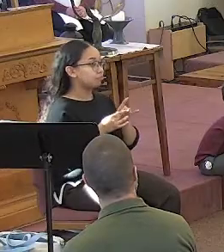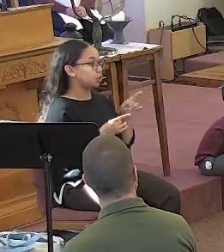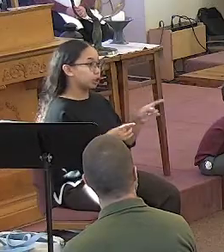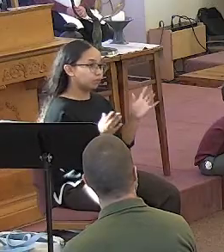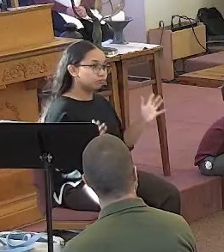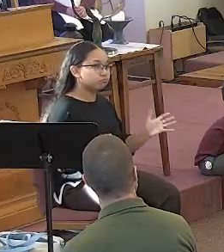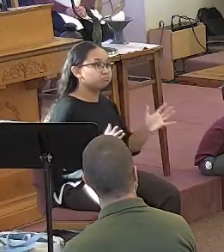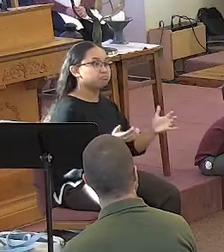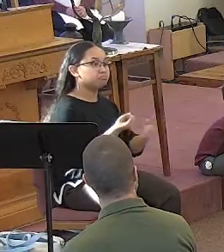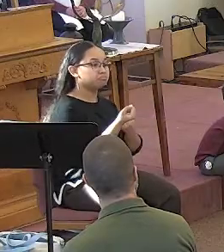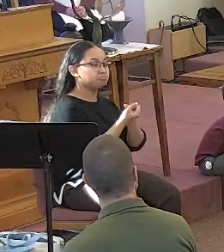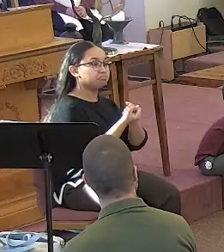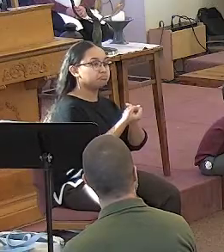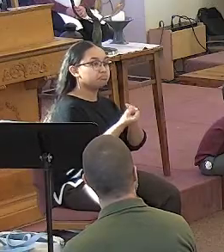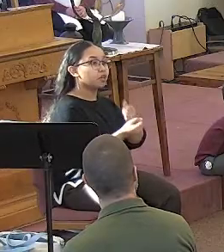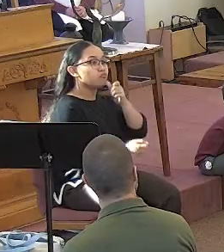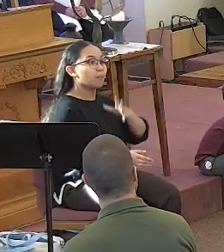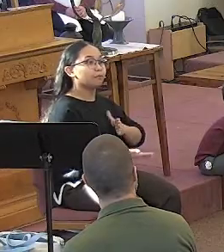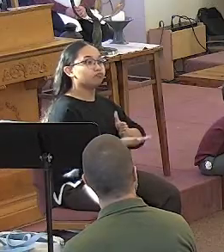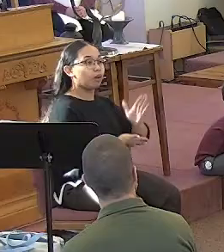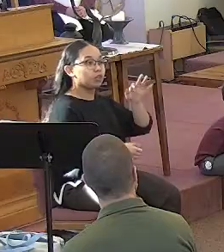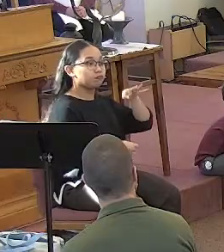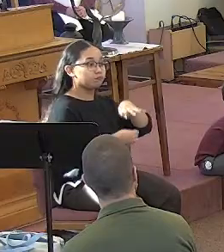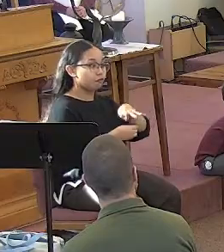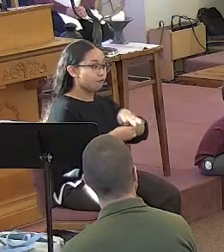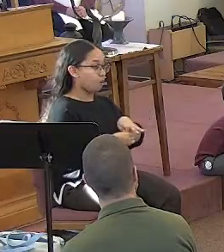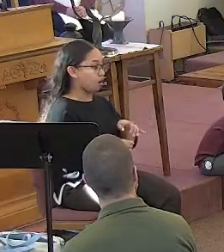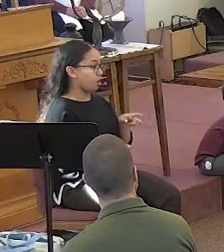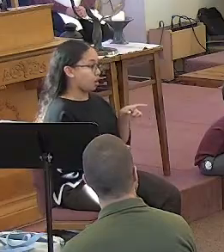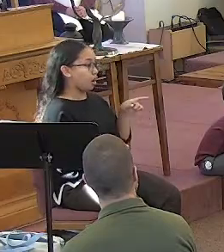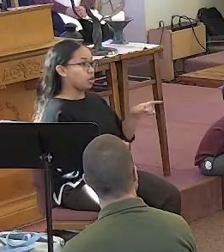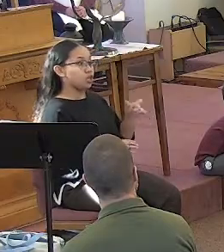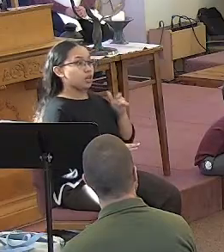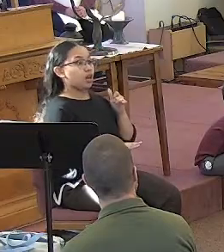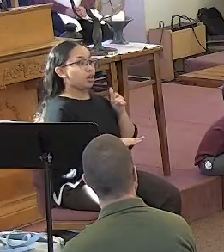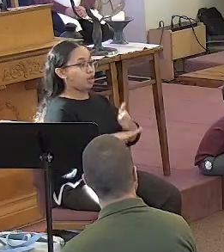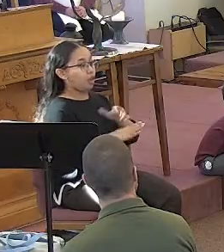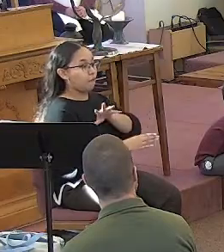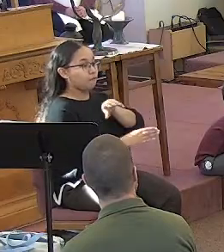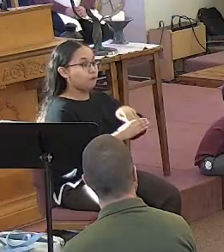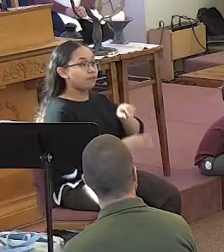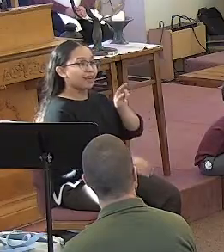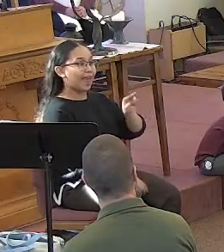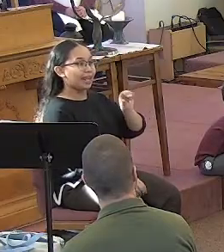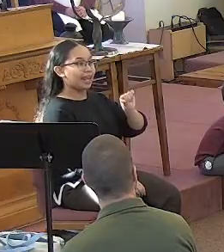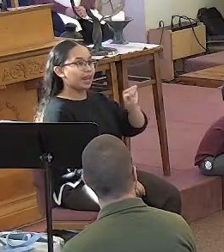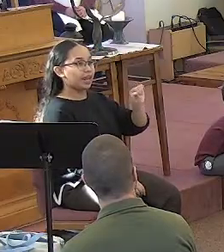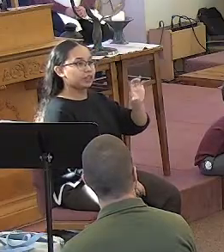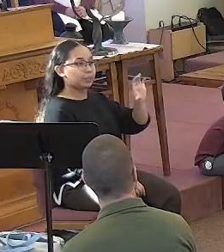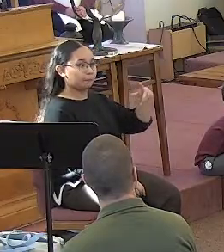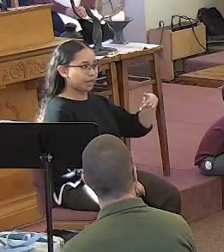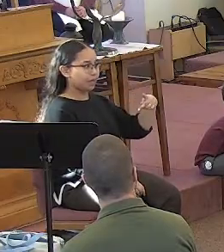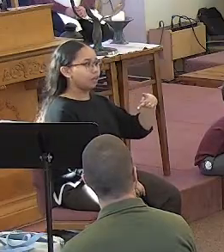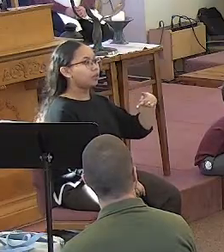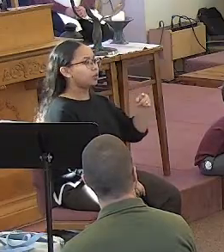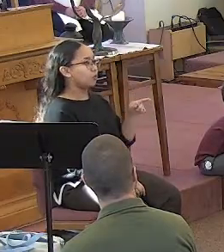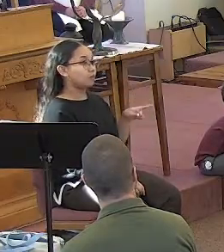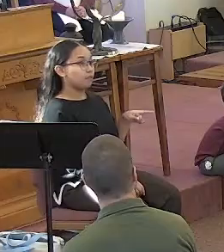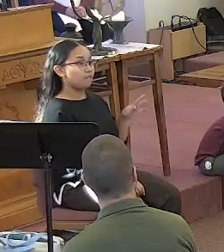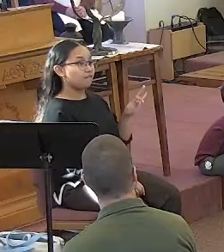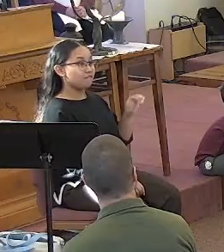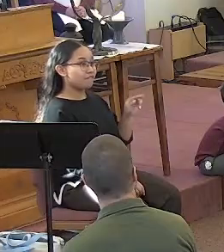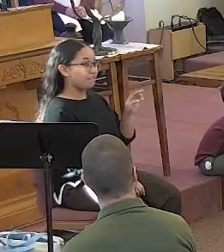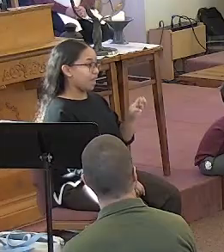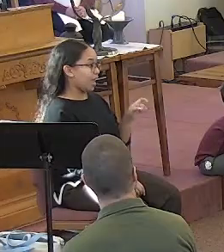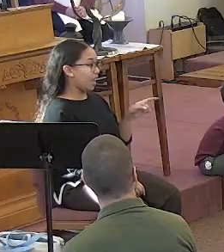the NAACP, one of the most important civil rights organizations in our country. Fanny didn't live to see